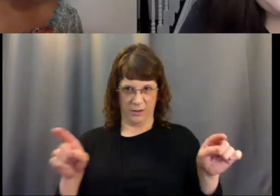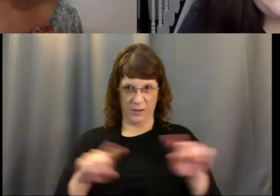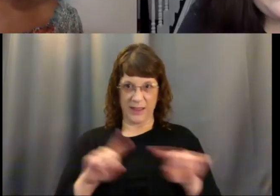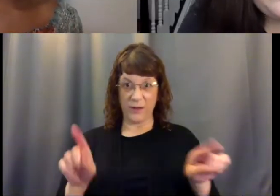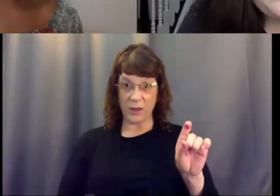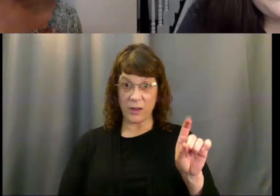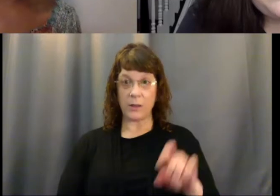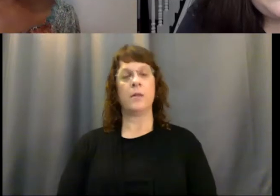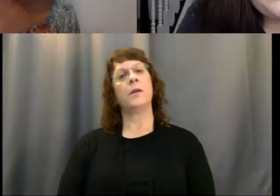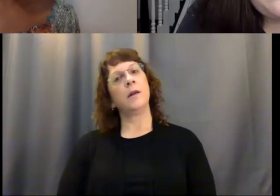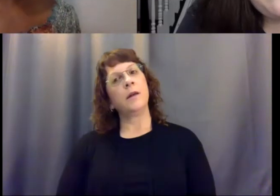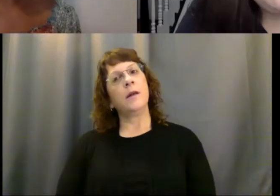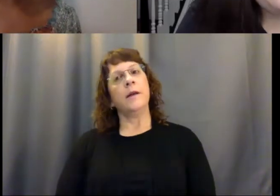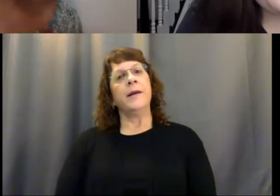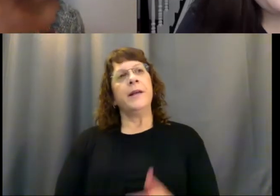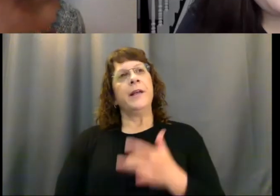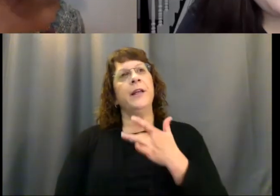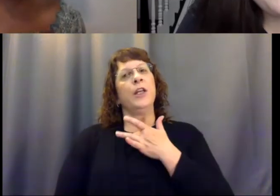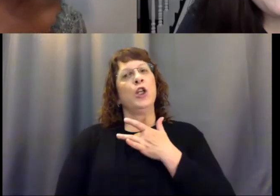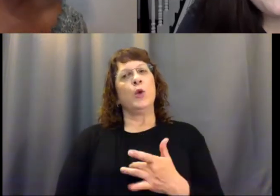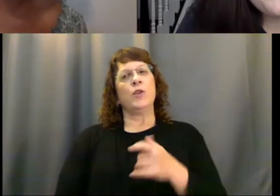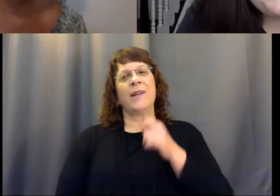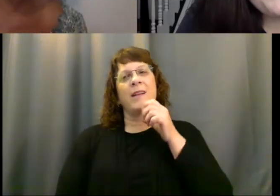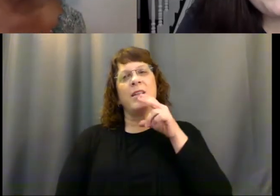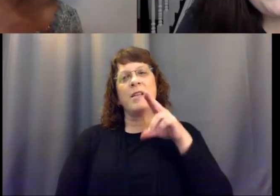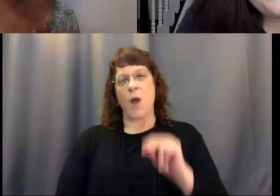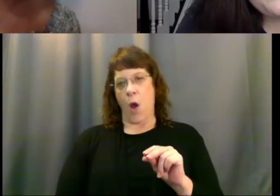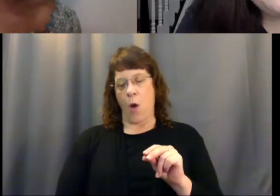Usually no, but it does depend